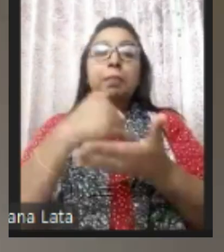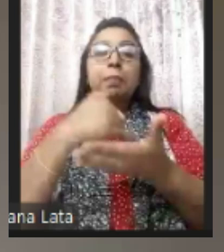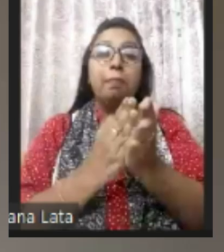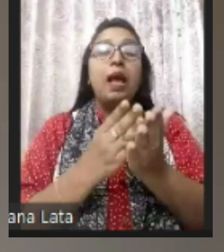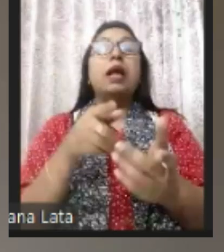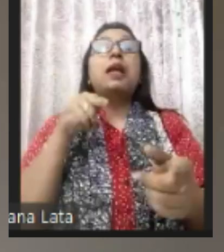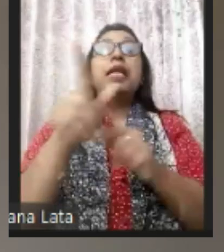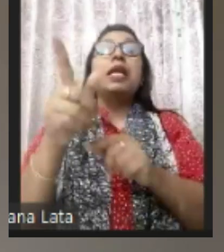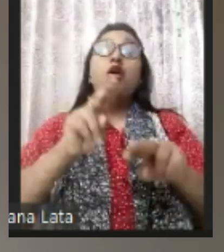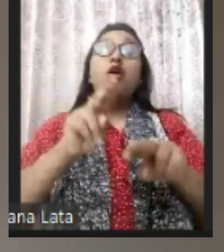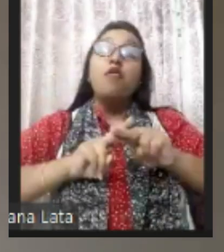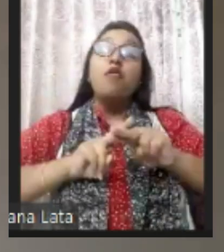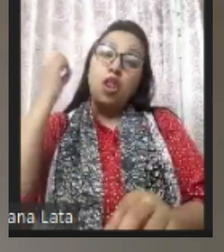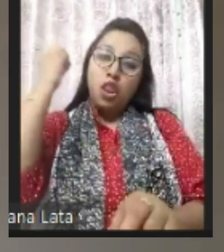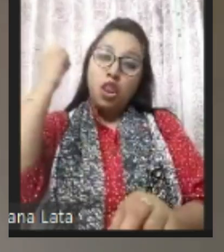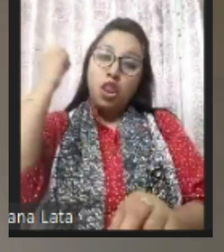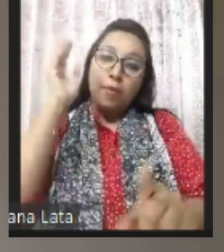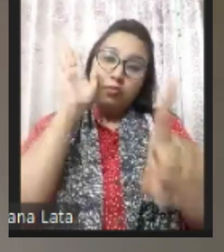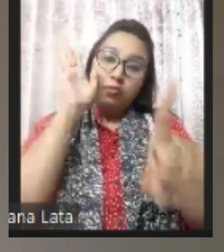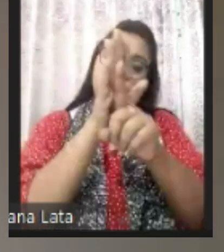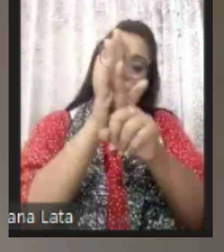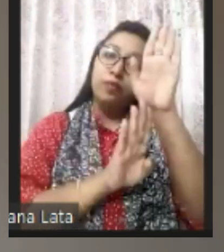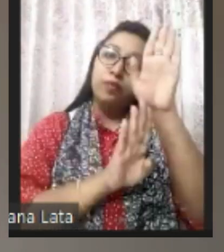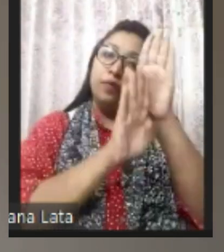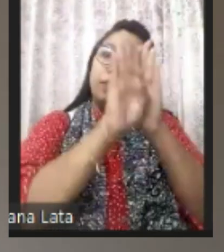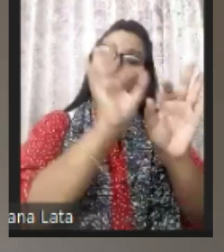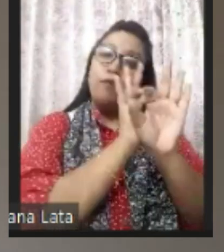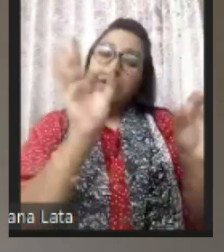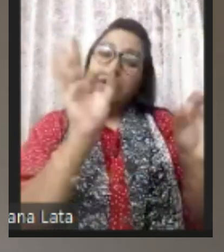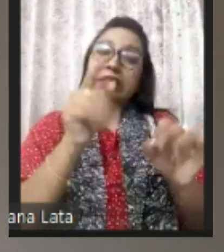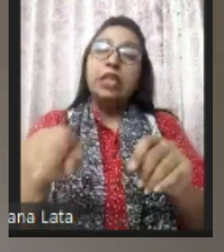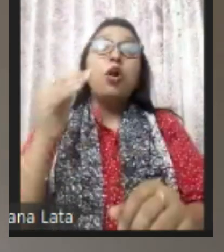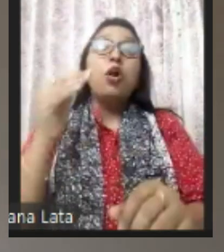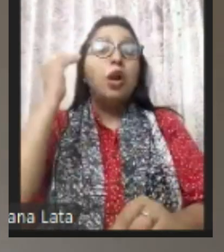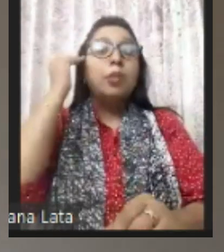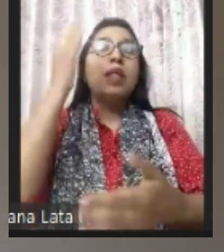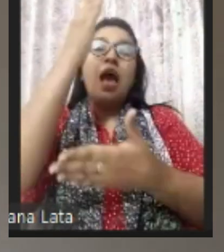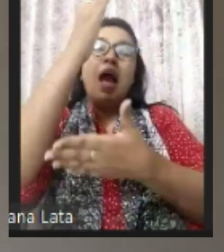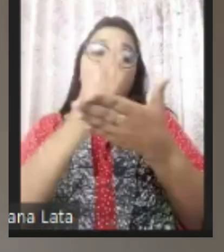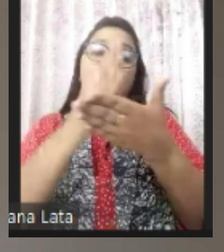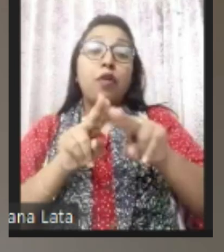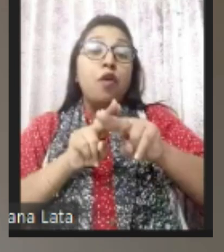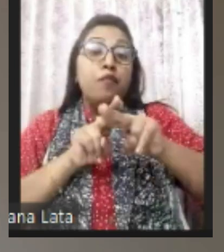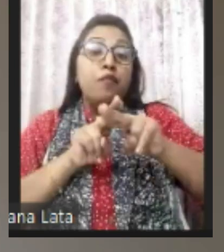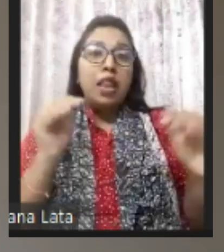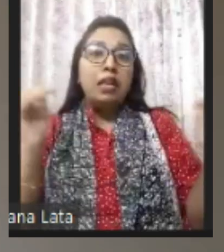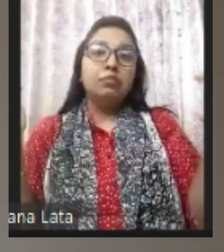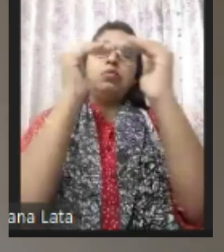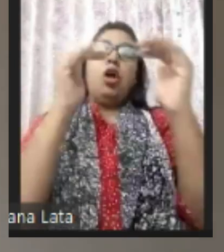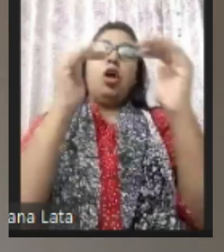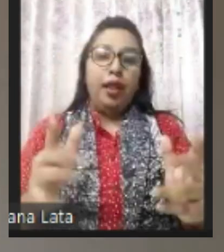So this particular obligation is part of the convention, and it's Article 9